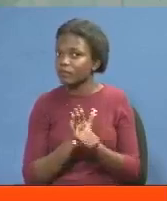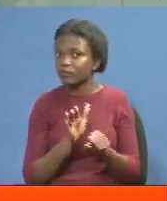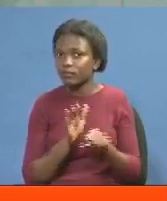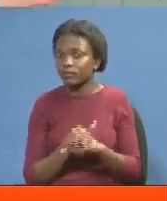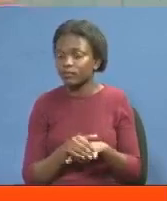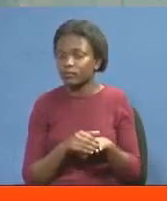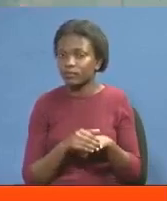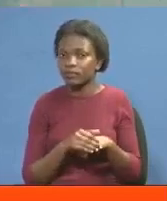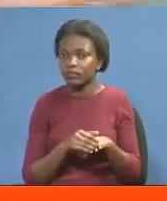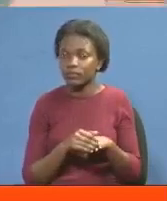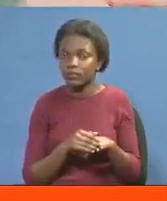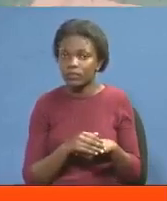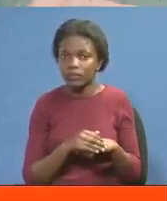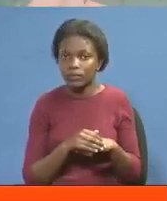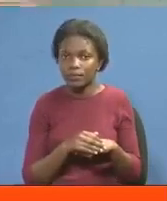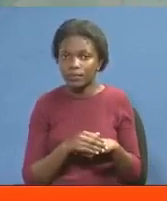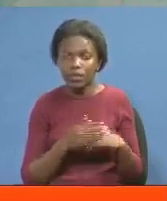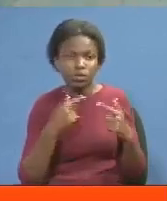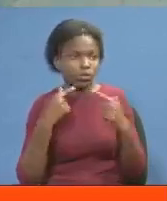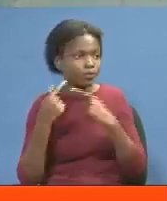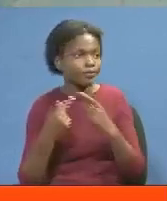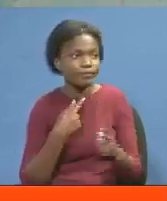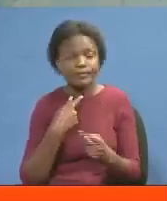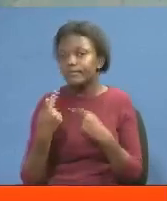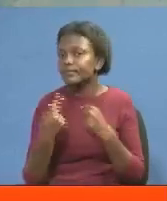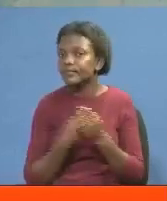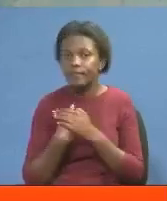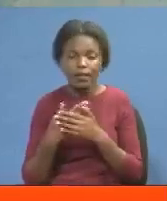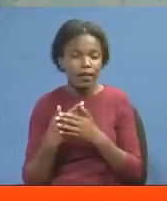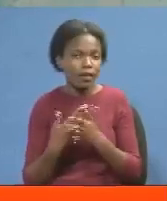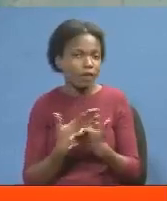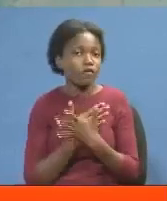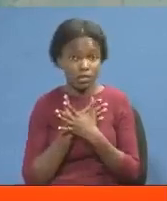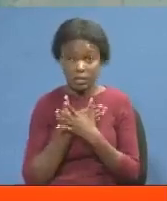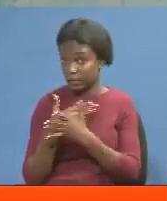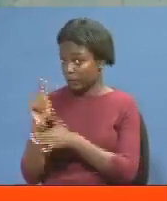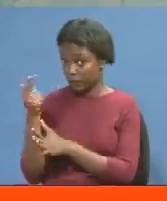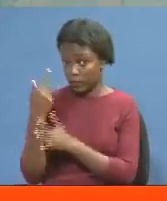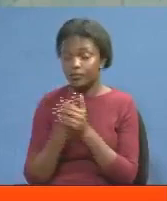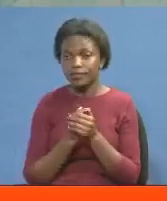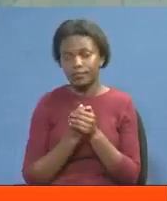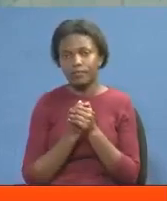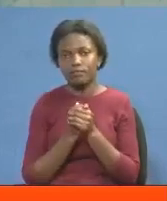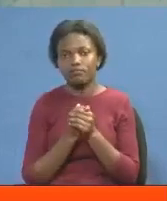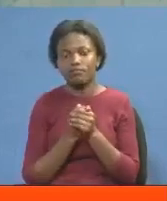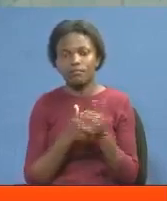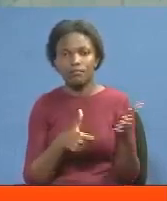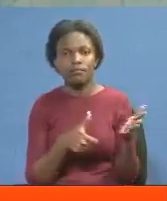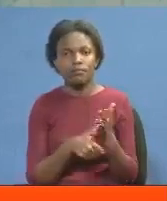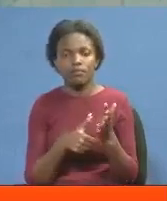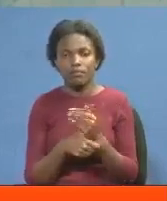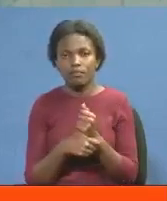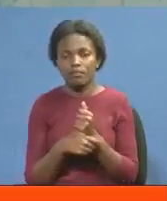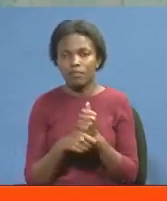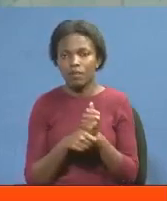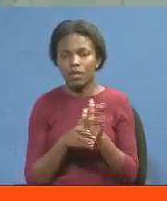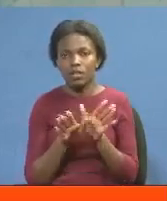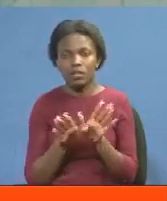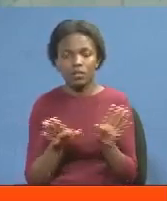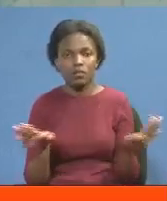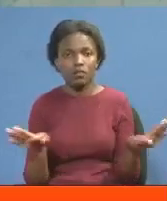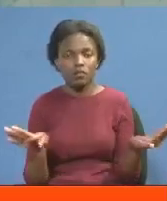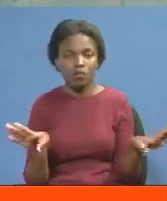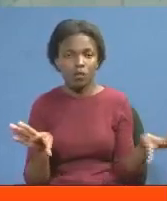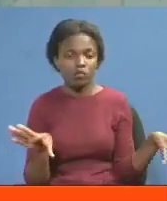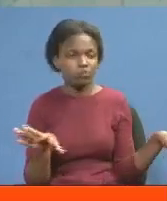friendship, like, bro, yes, you're president of your country, I'm president of my country, but first we are friends. There are issues, we don't even need to allow a diplomatic